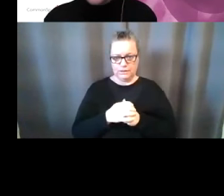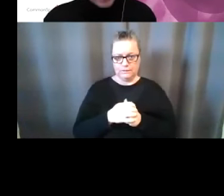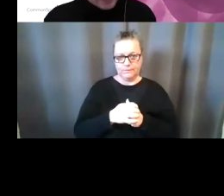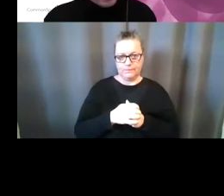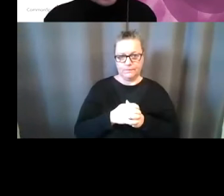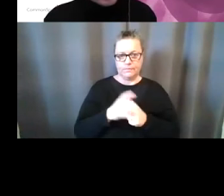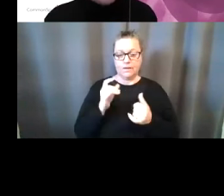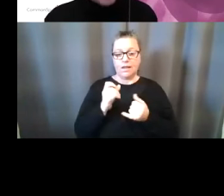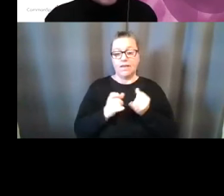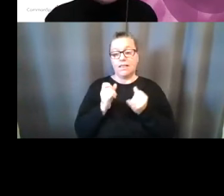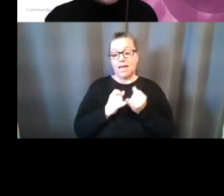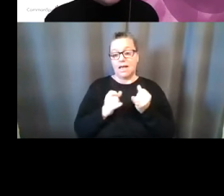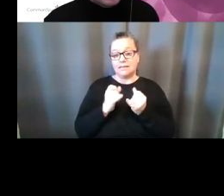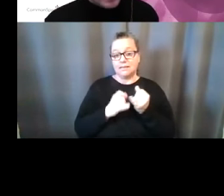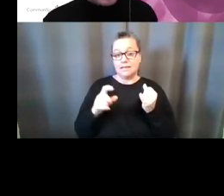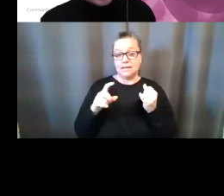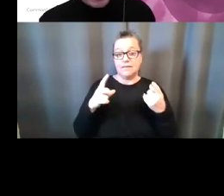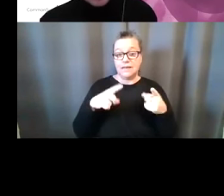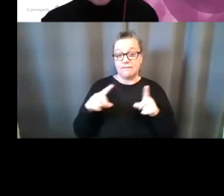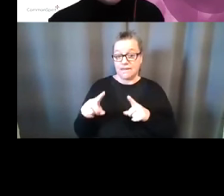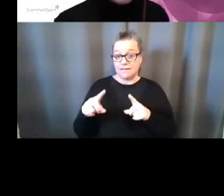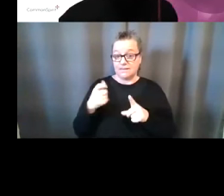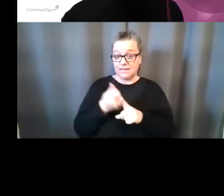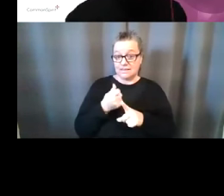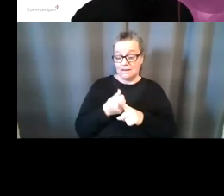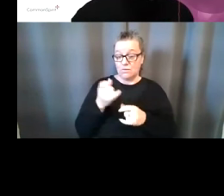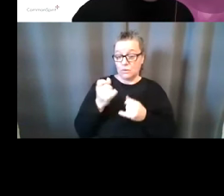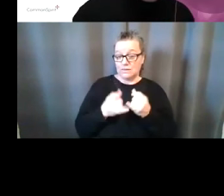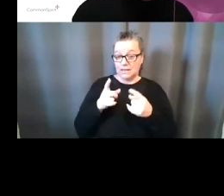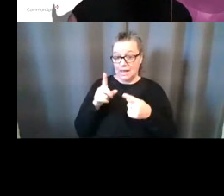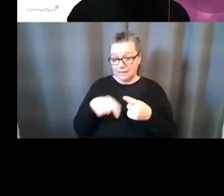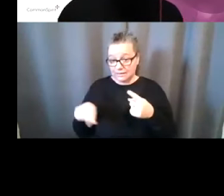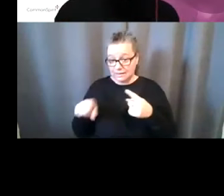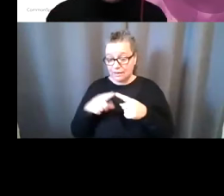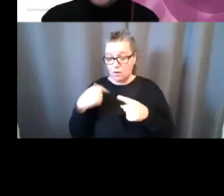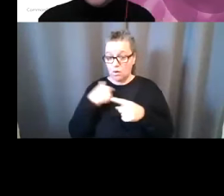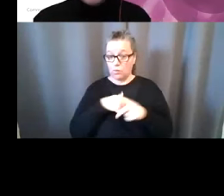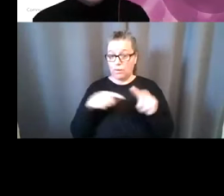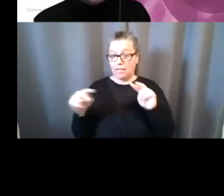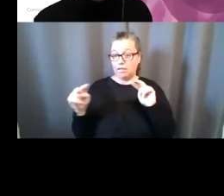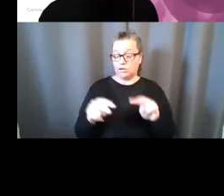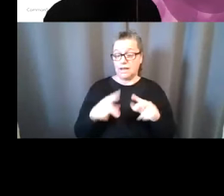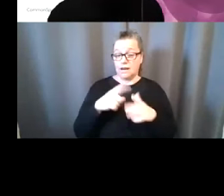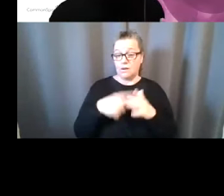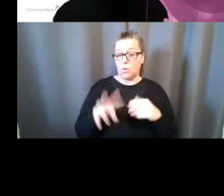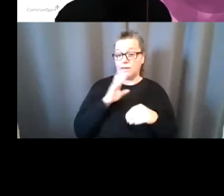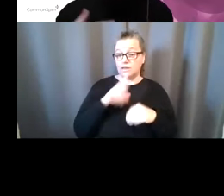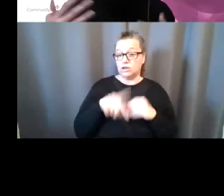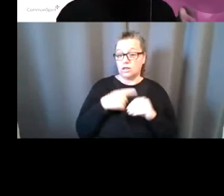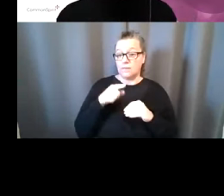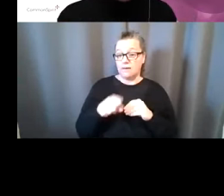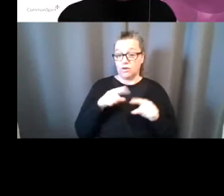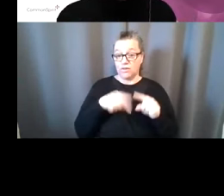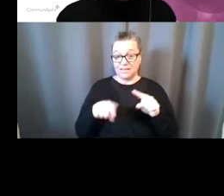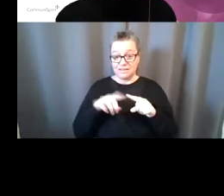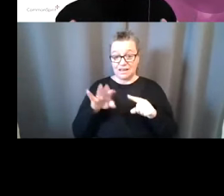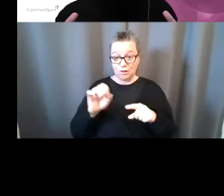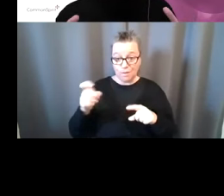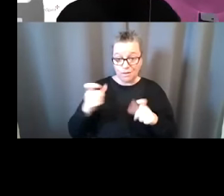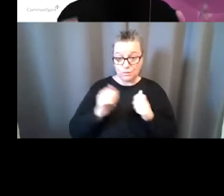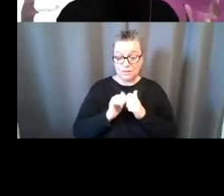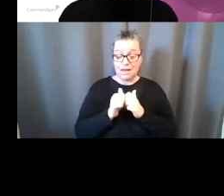And then lastly, the event itself was the last cycle box we looked at. And what we had talked about for this cycle box was how are